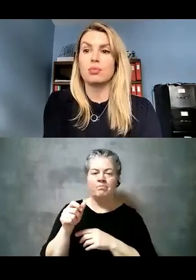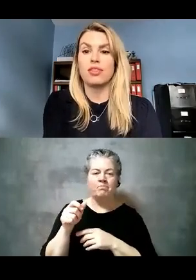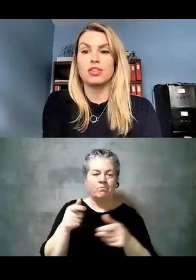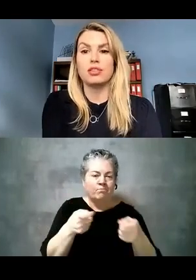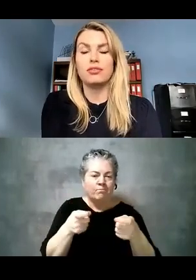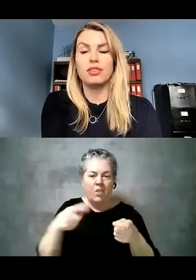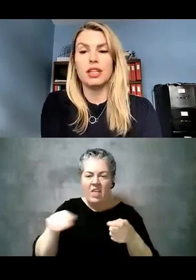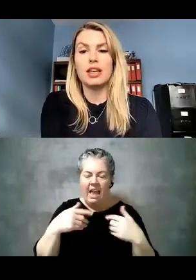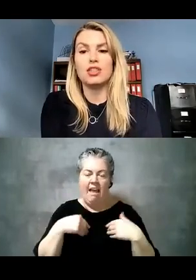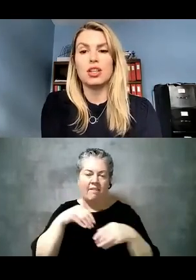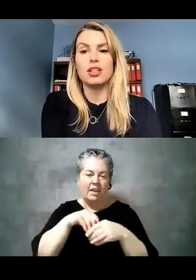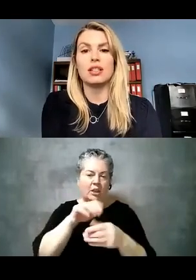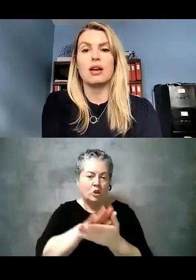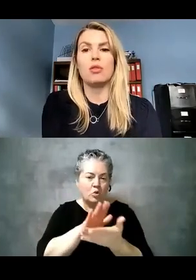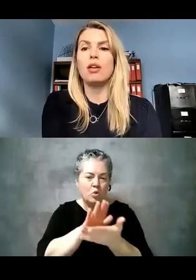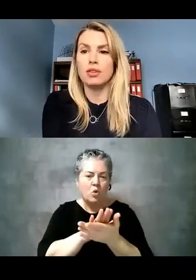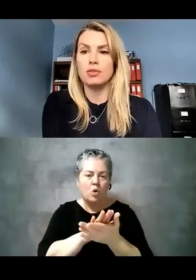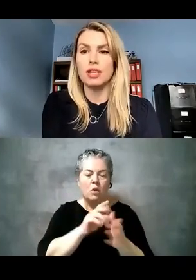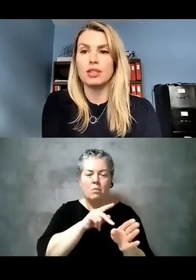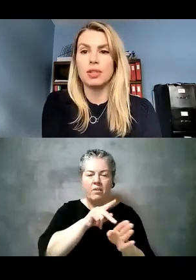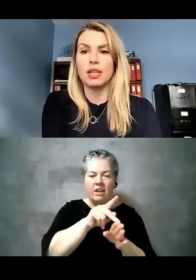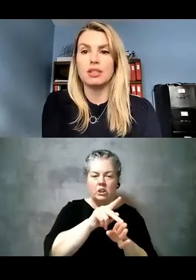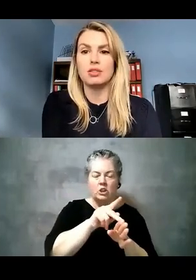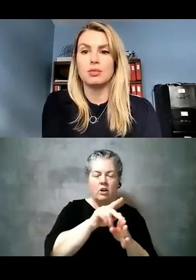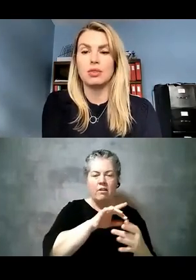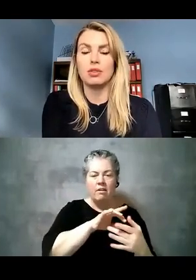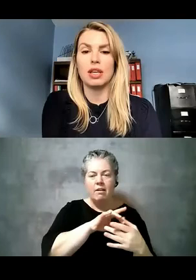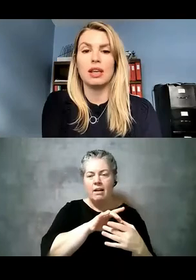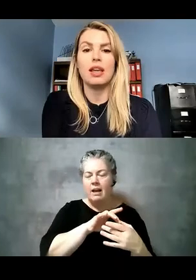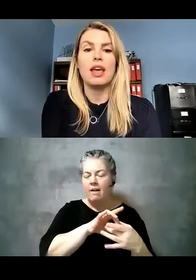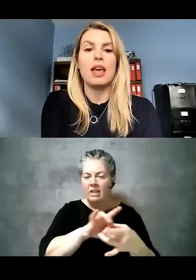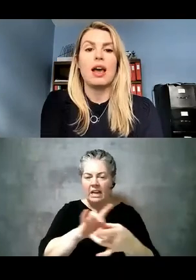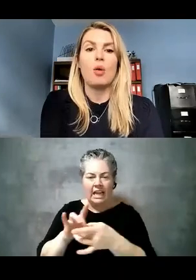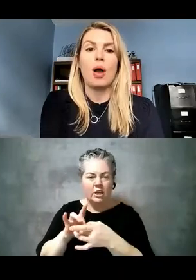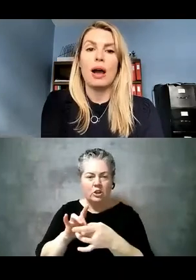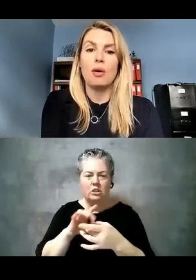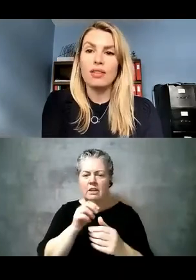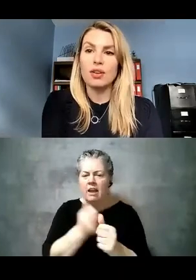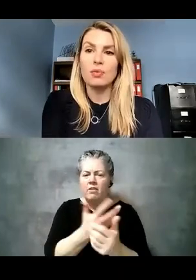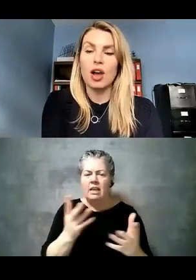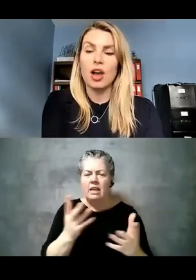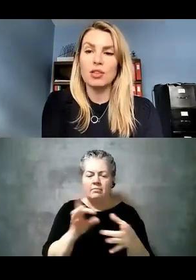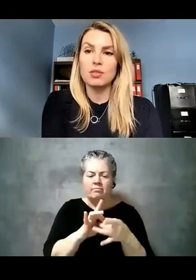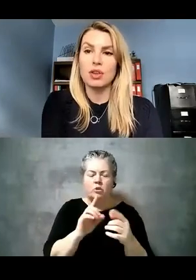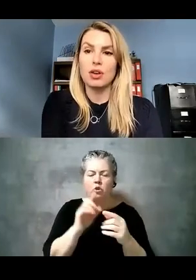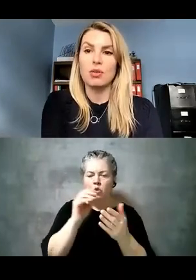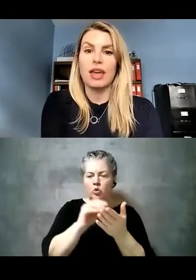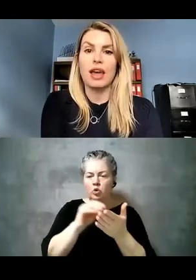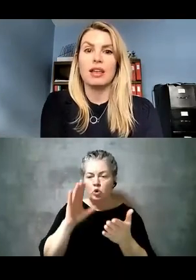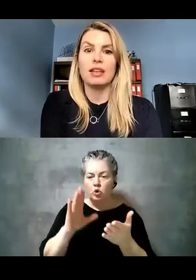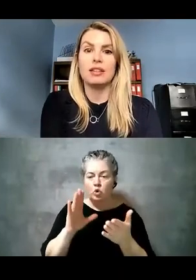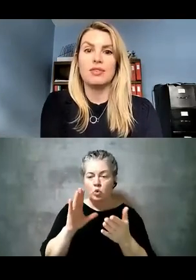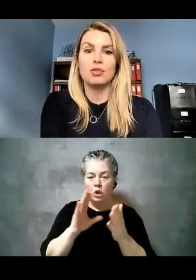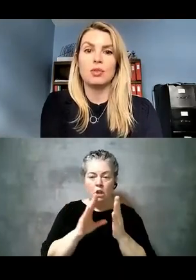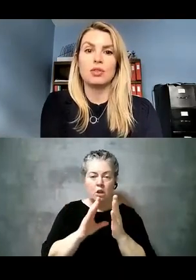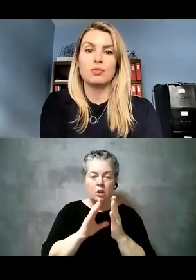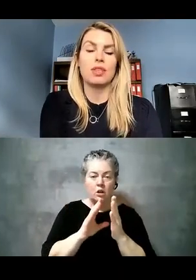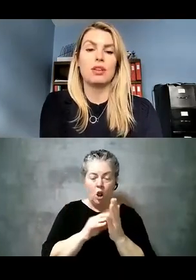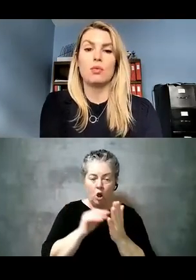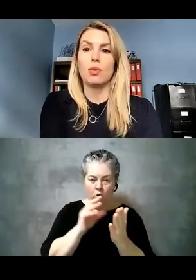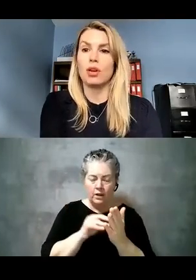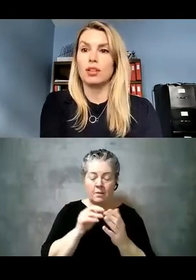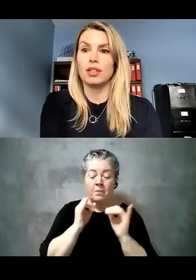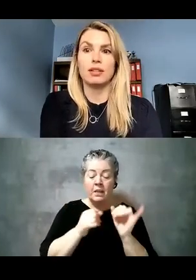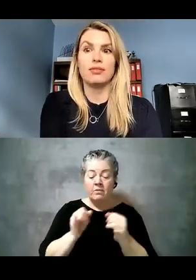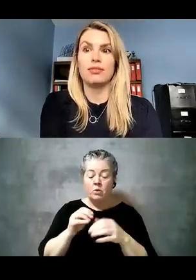other professional affiliations, and how all of those things relate to student learning. However, we also know that individuals within